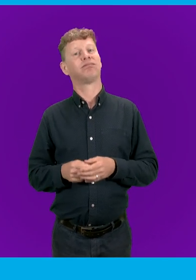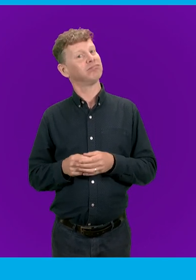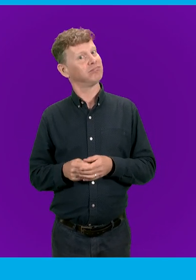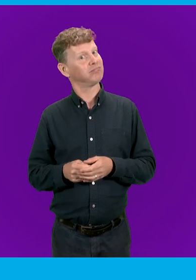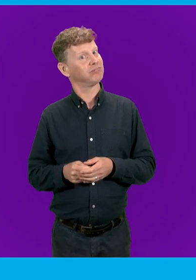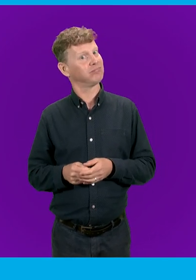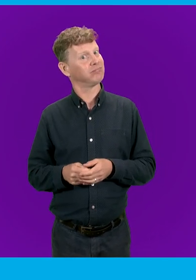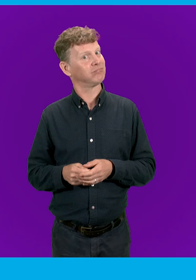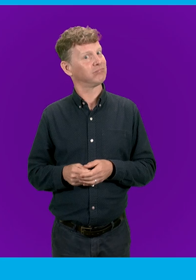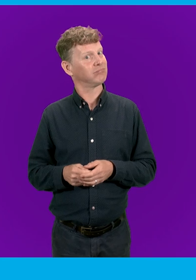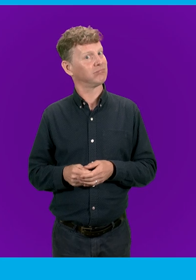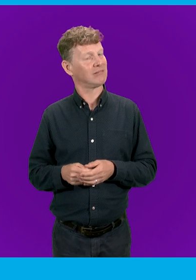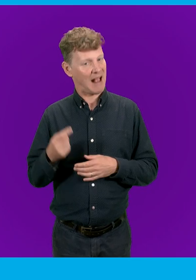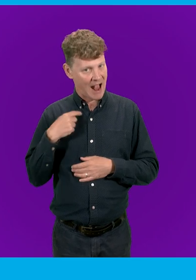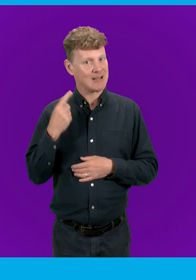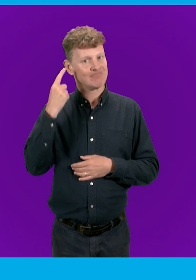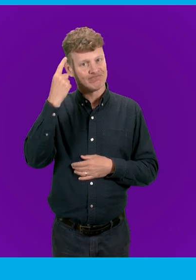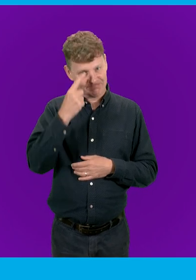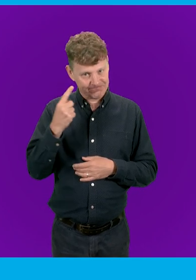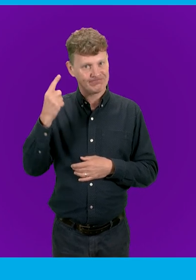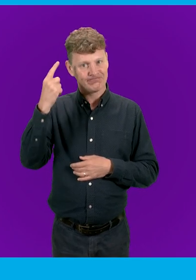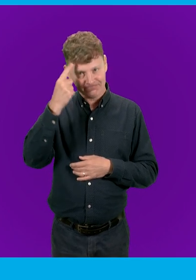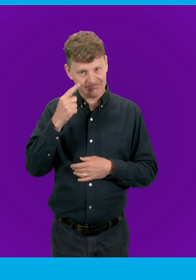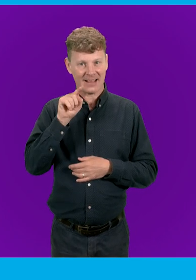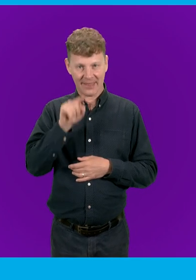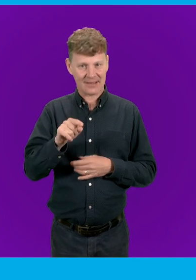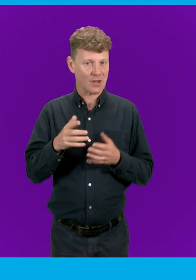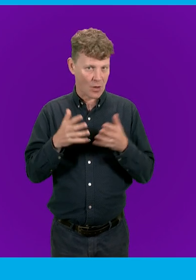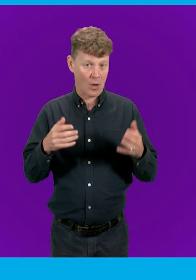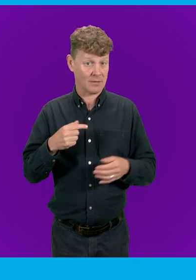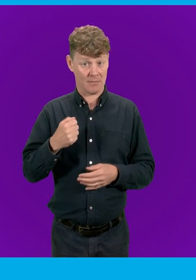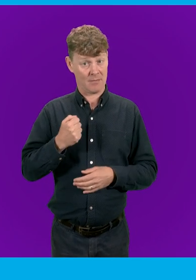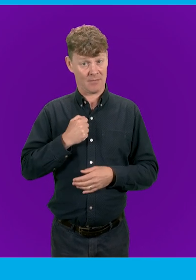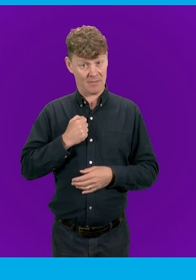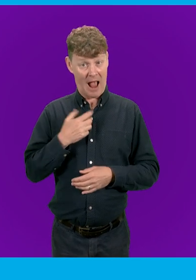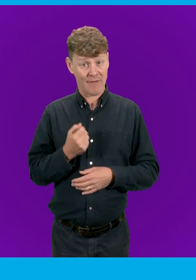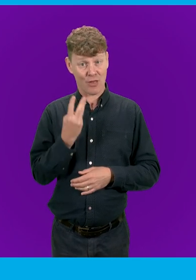It's really interesting. It's something I think about a lot. I have three boys,